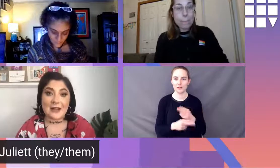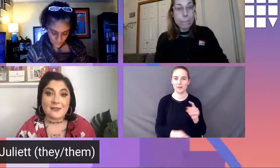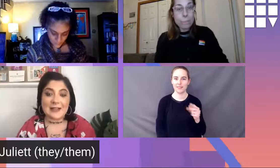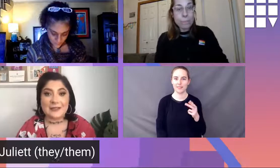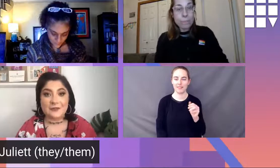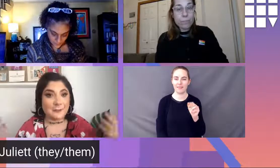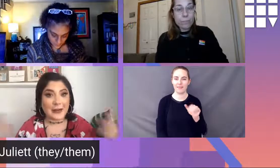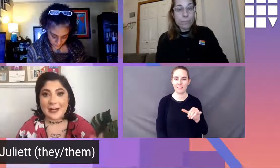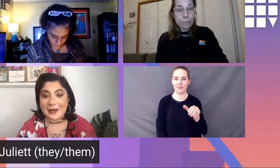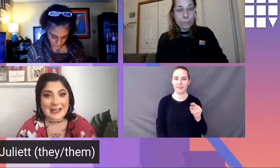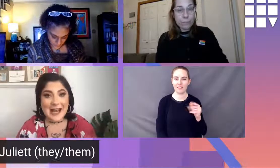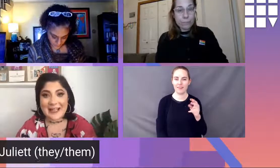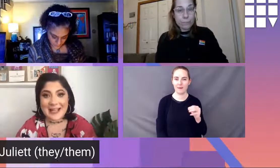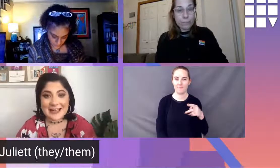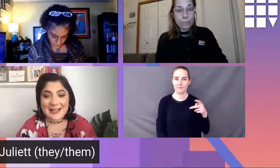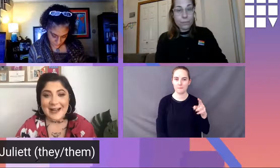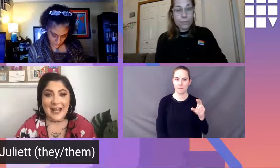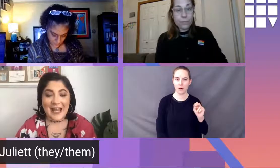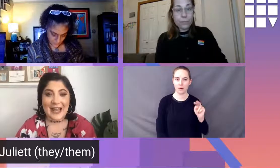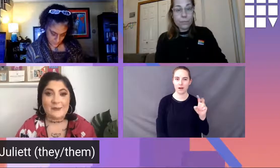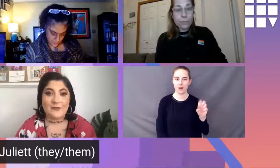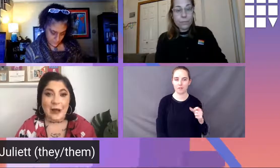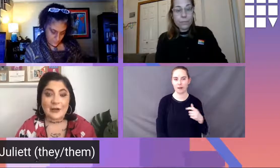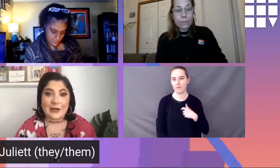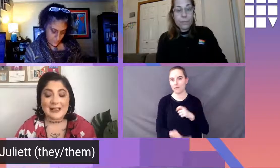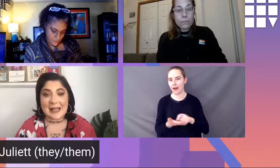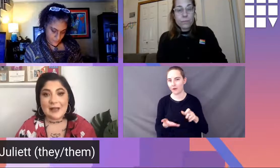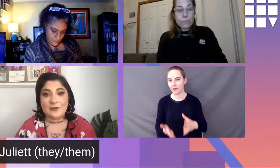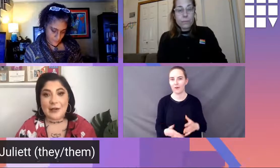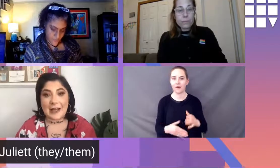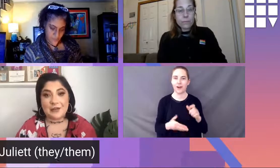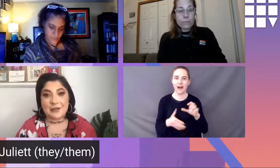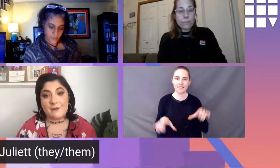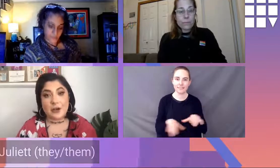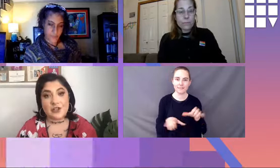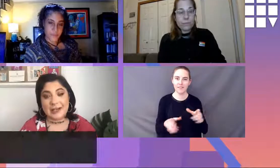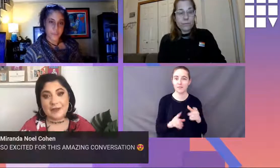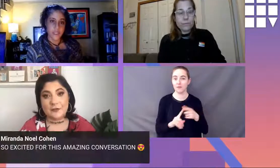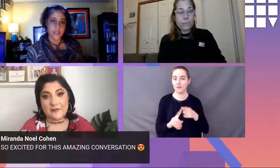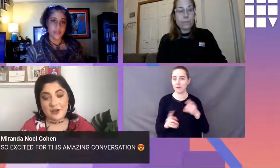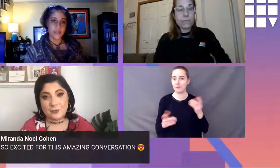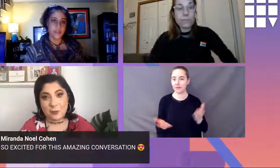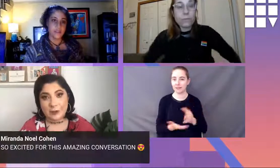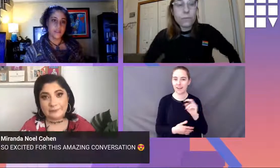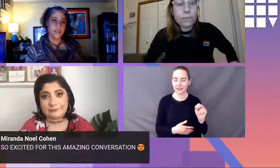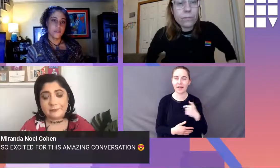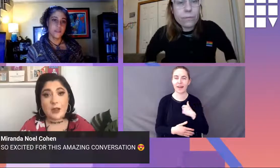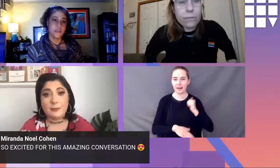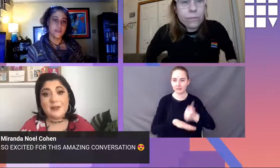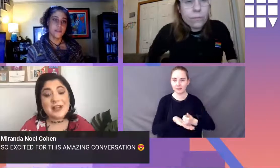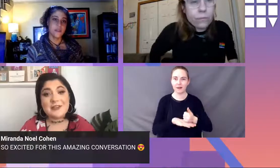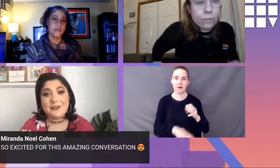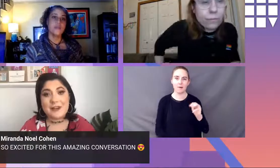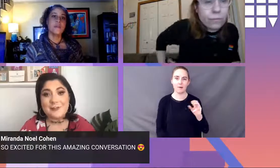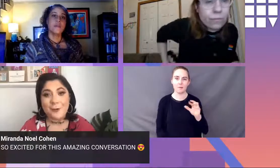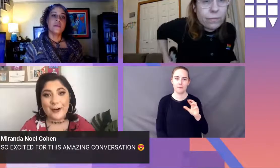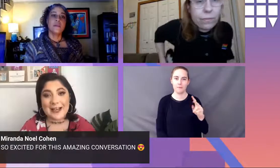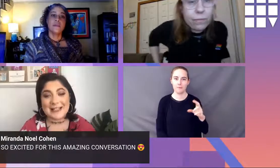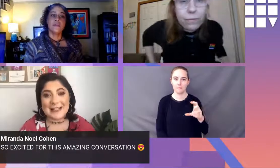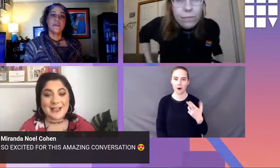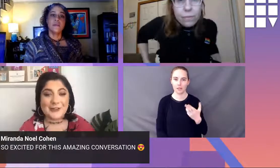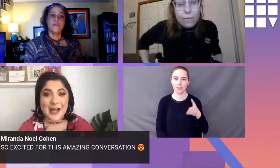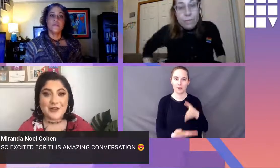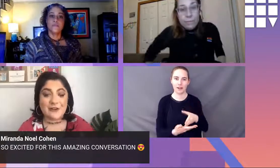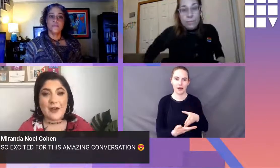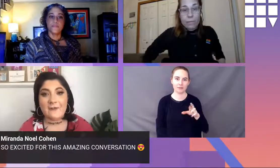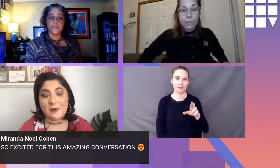and activist from right here in Connecticut. And I'm the founder and executive director of March Against Revenge Porn. March Against Revenge Porn